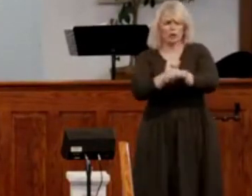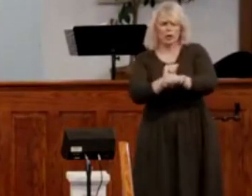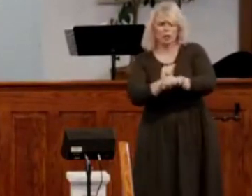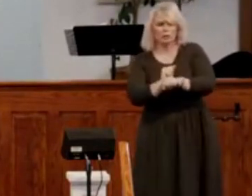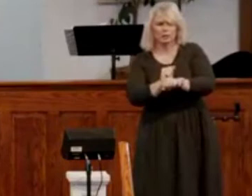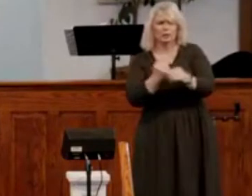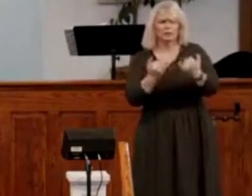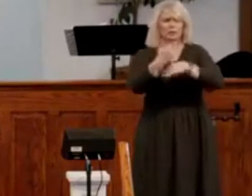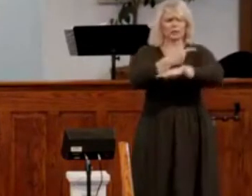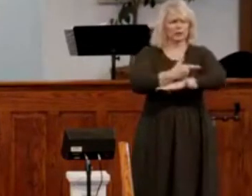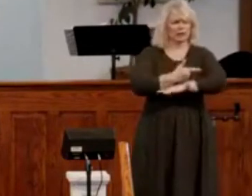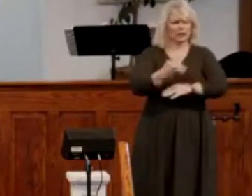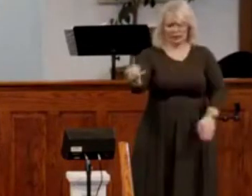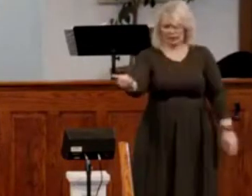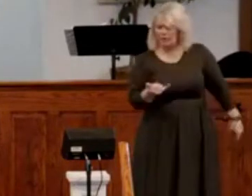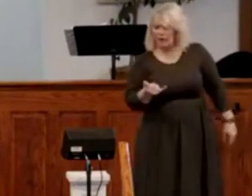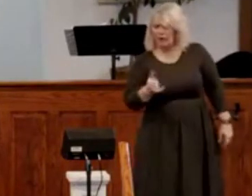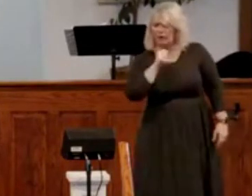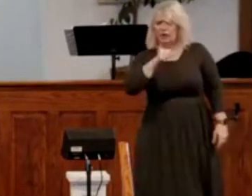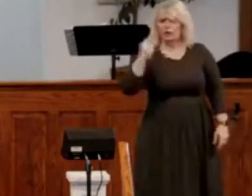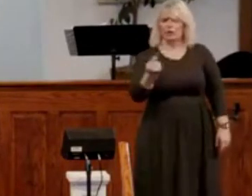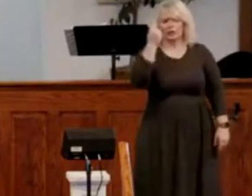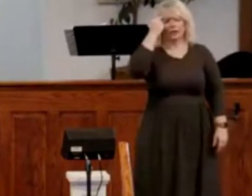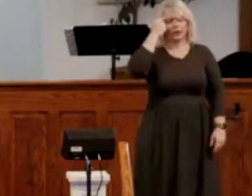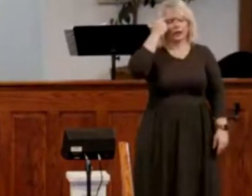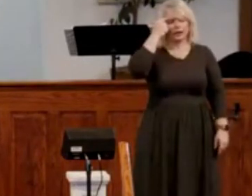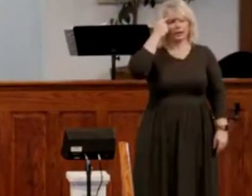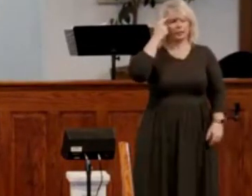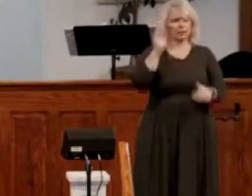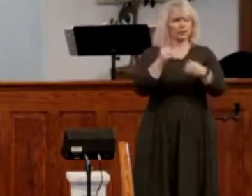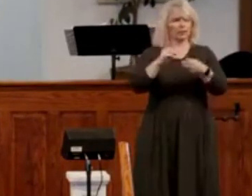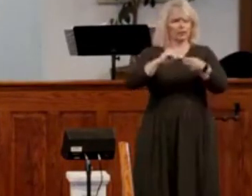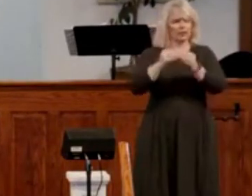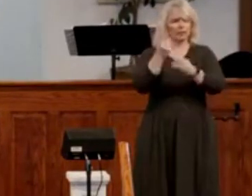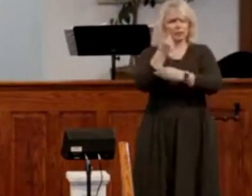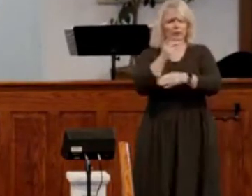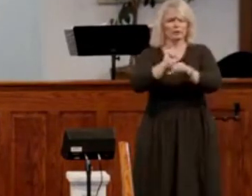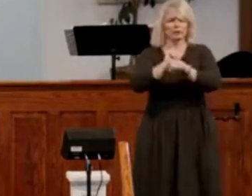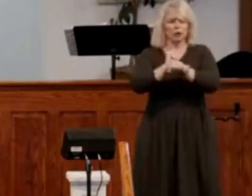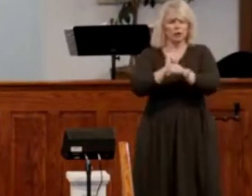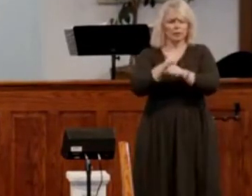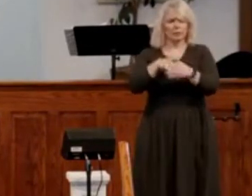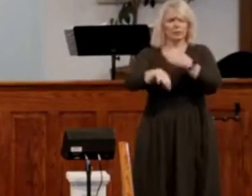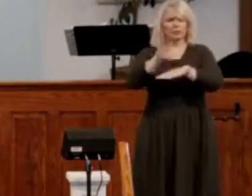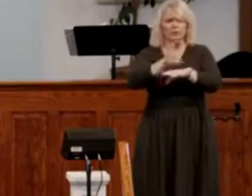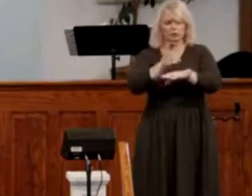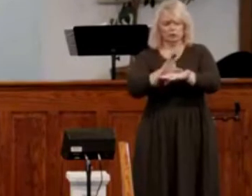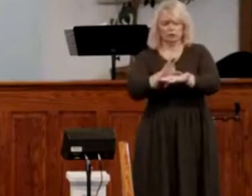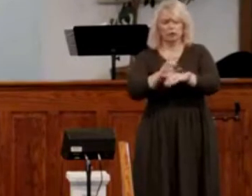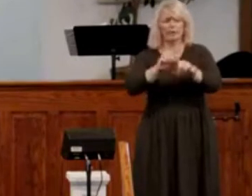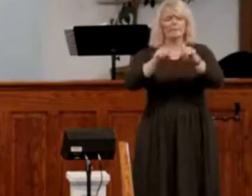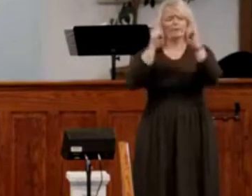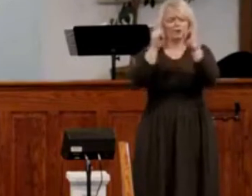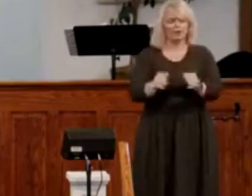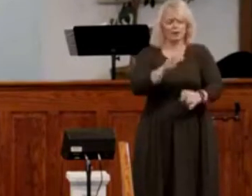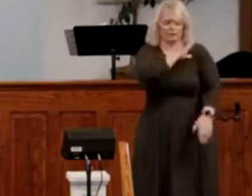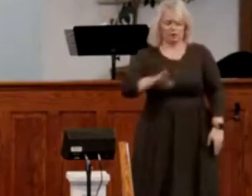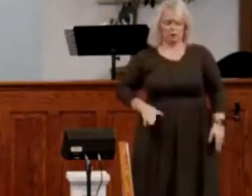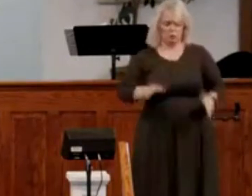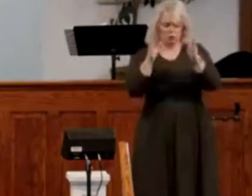today I want to invite you not only to think of it as the one number one job for the church, but the number one job for individual